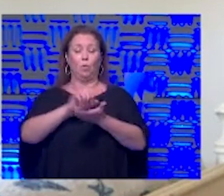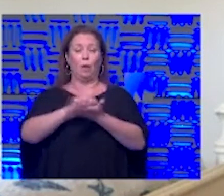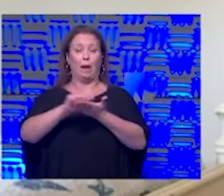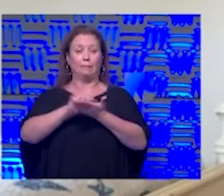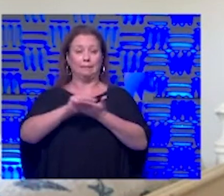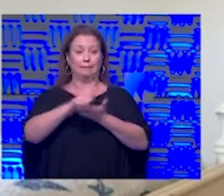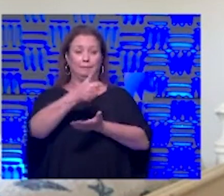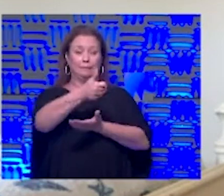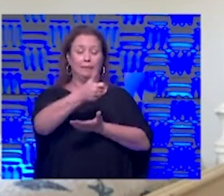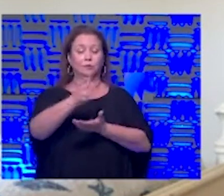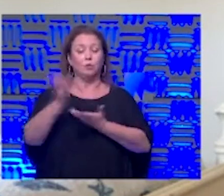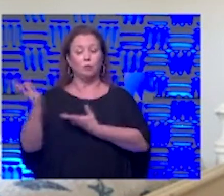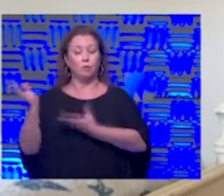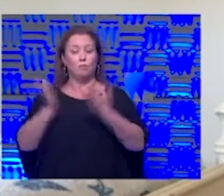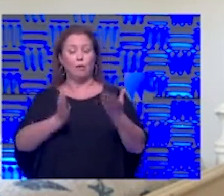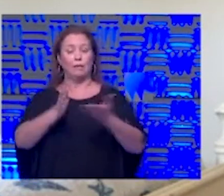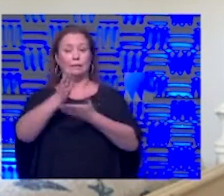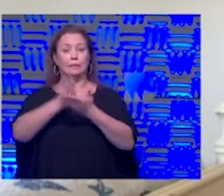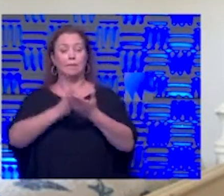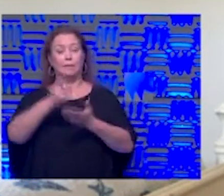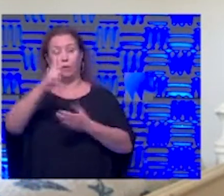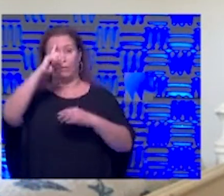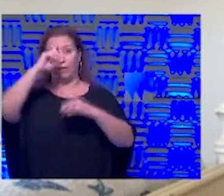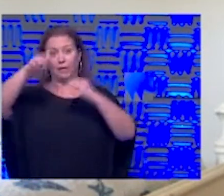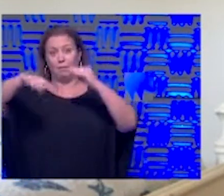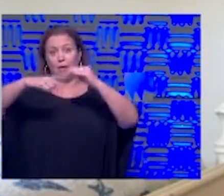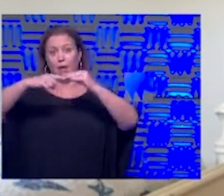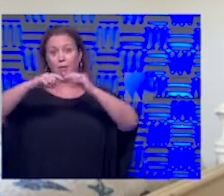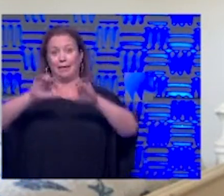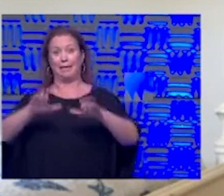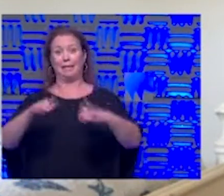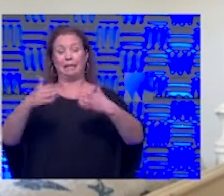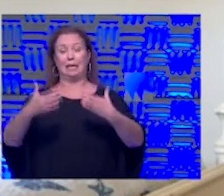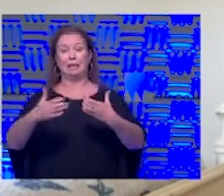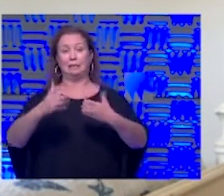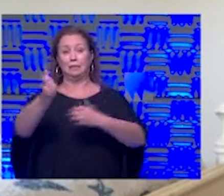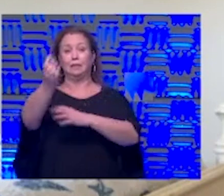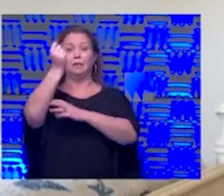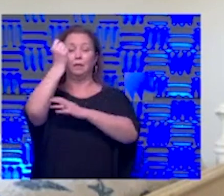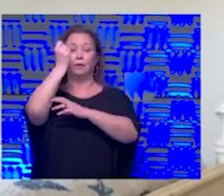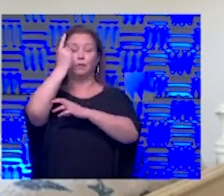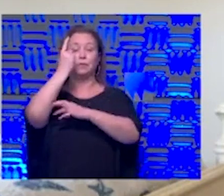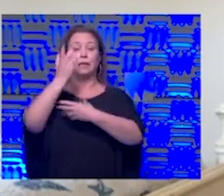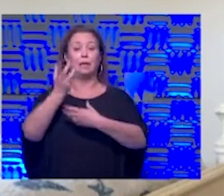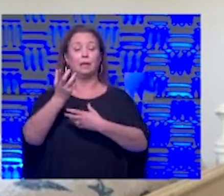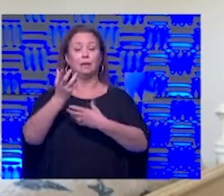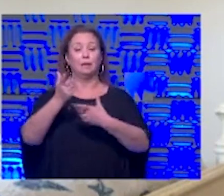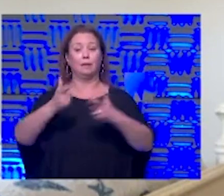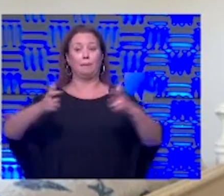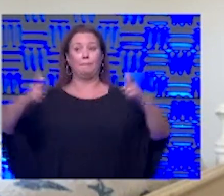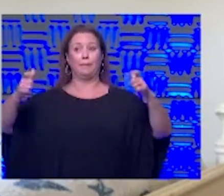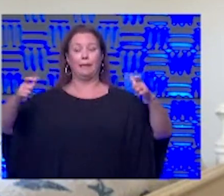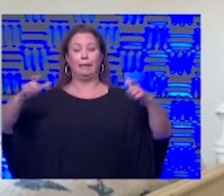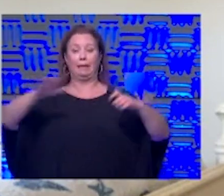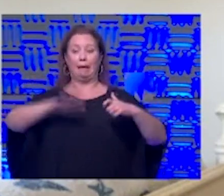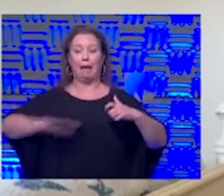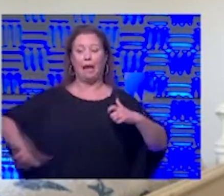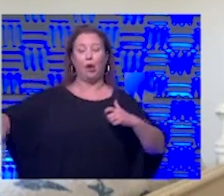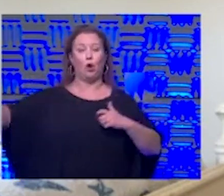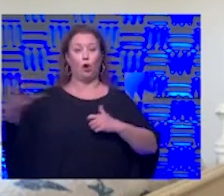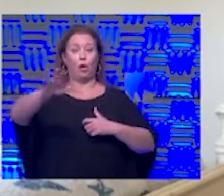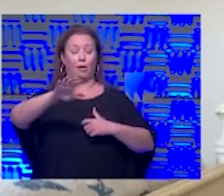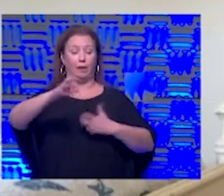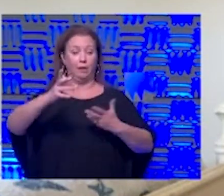those things. If you are thinking about being in a class, understand how big that class area